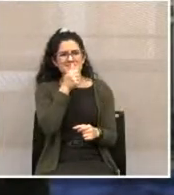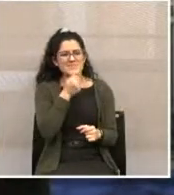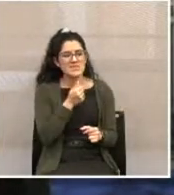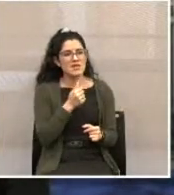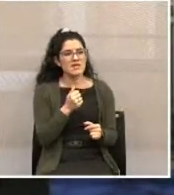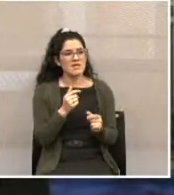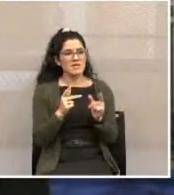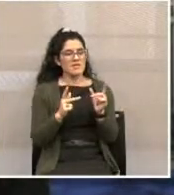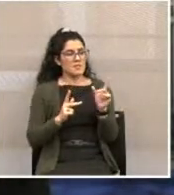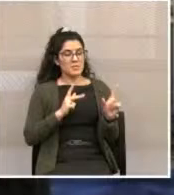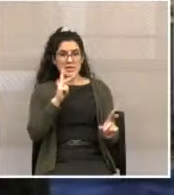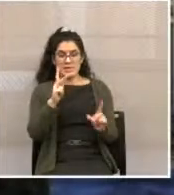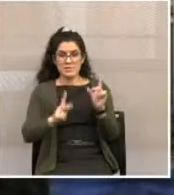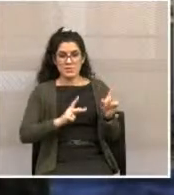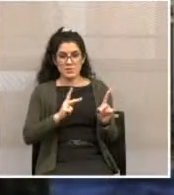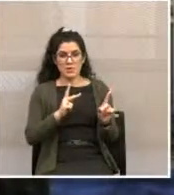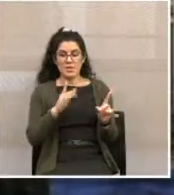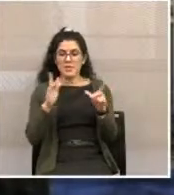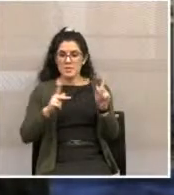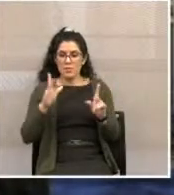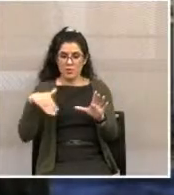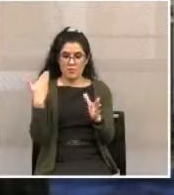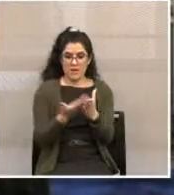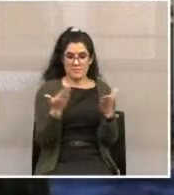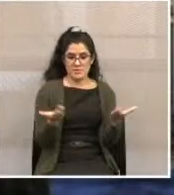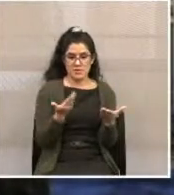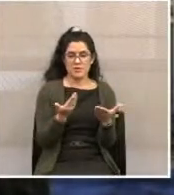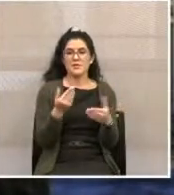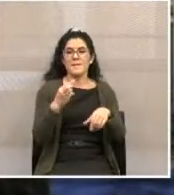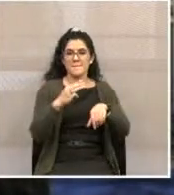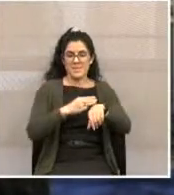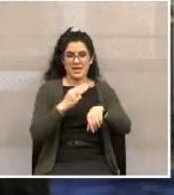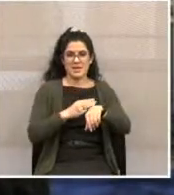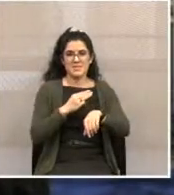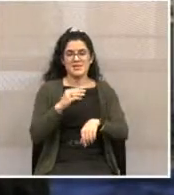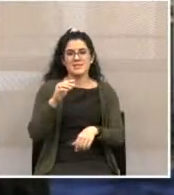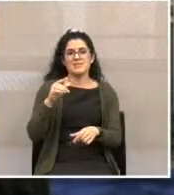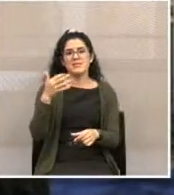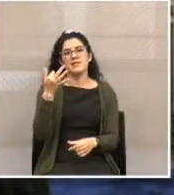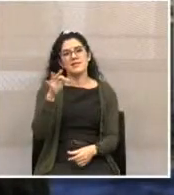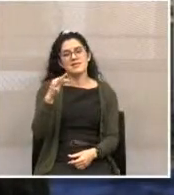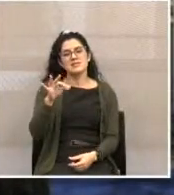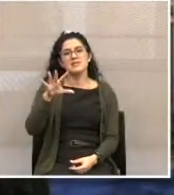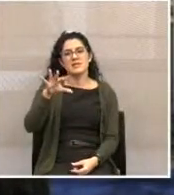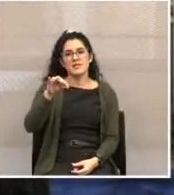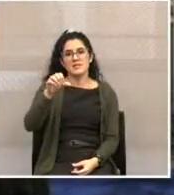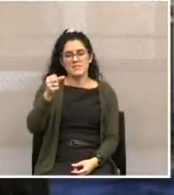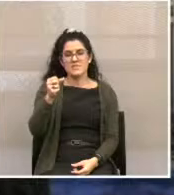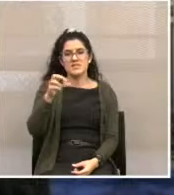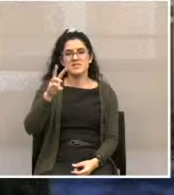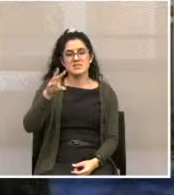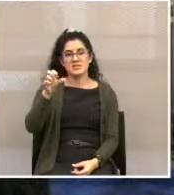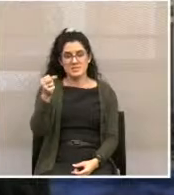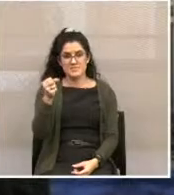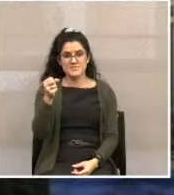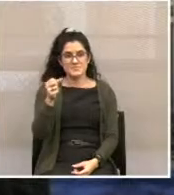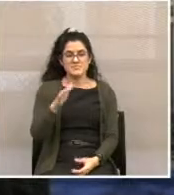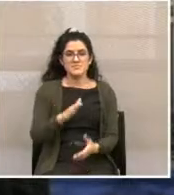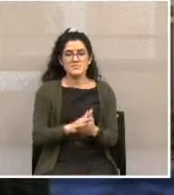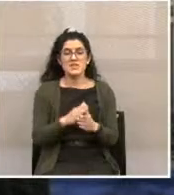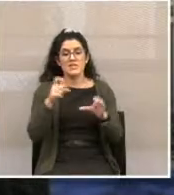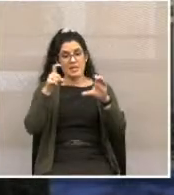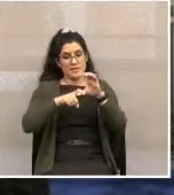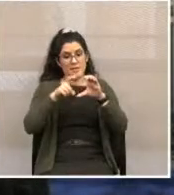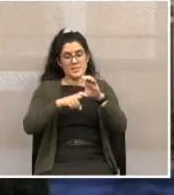diaspora that came here to Miami, to the United States in the 50s, 60s, using the communist and the